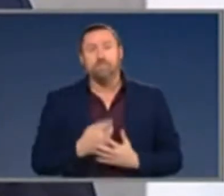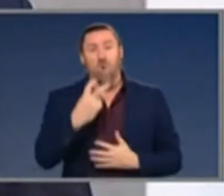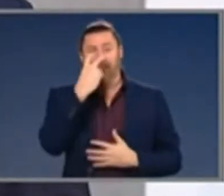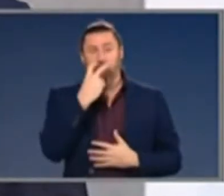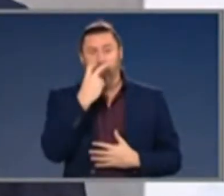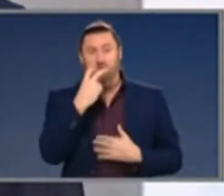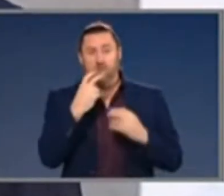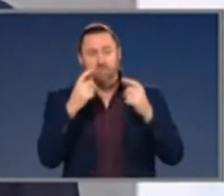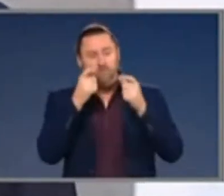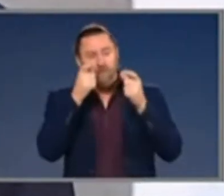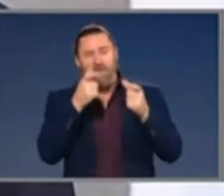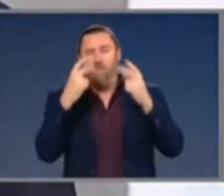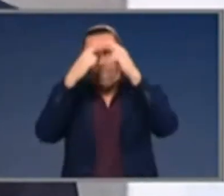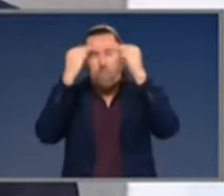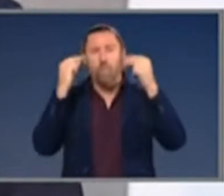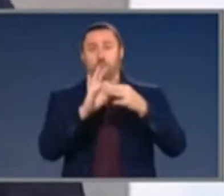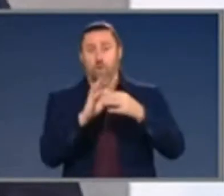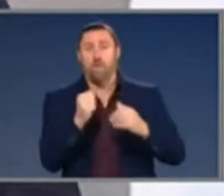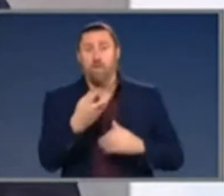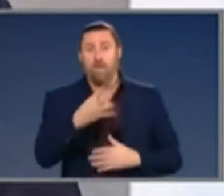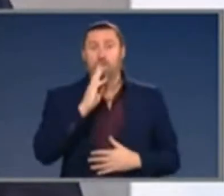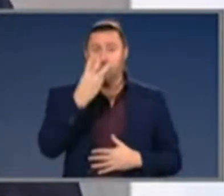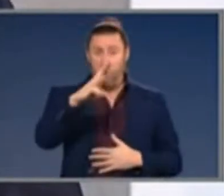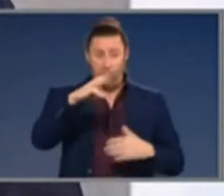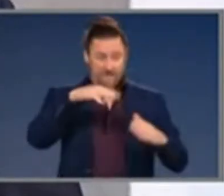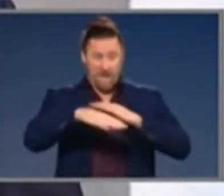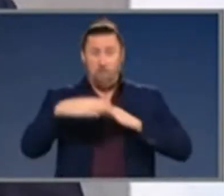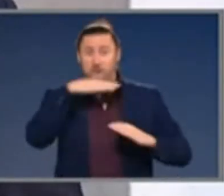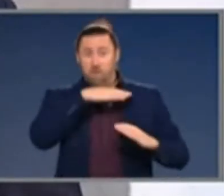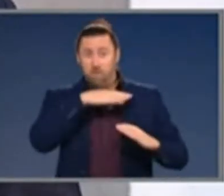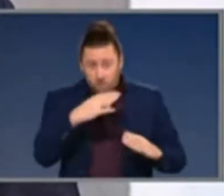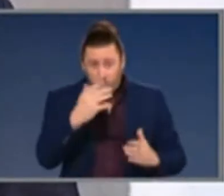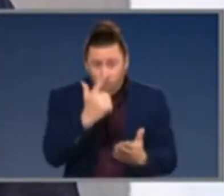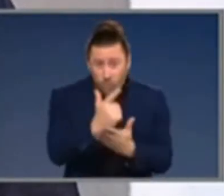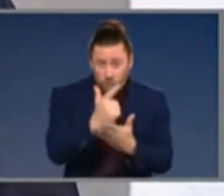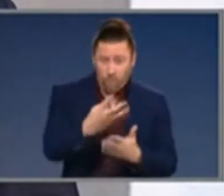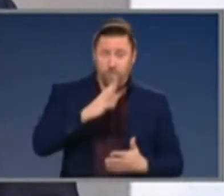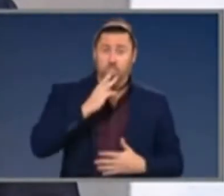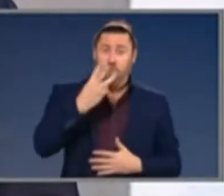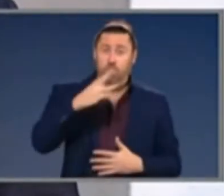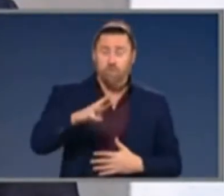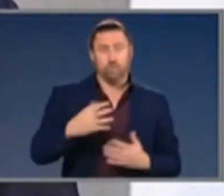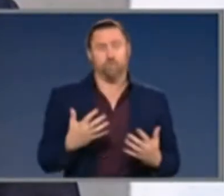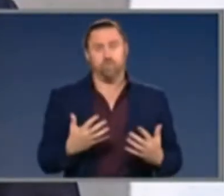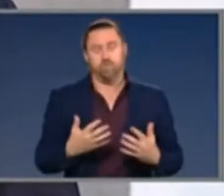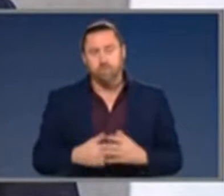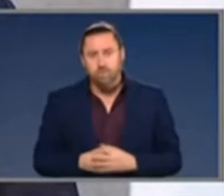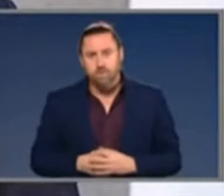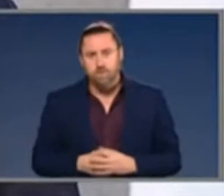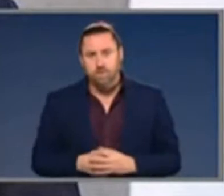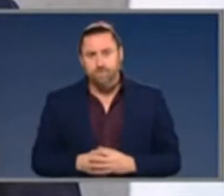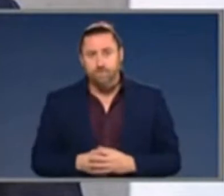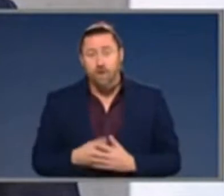are over 430 such facilities in Melbourne. It's a large number of facilities. We have seen some